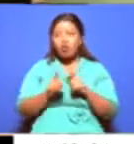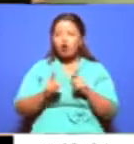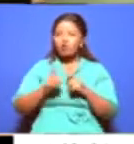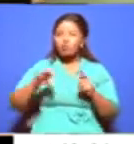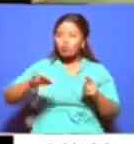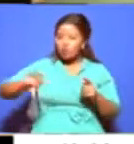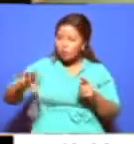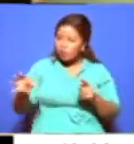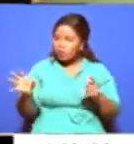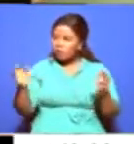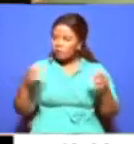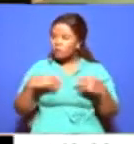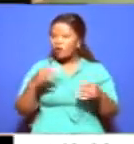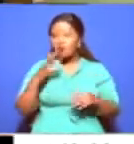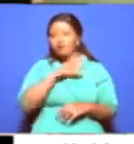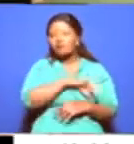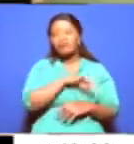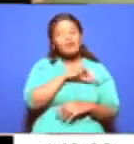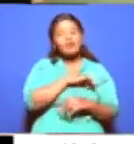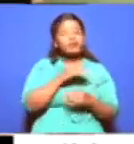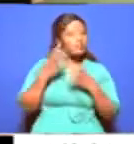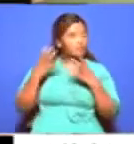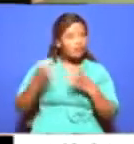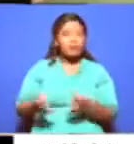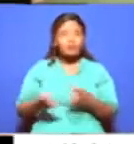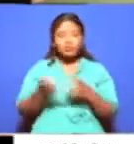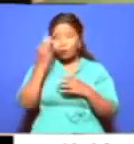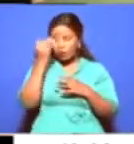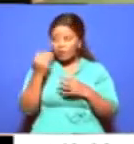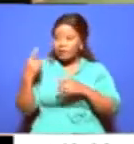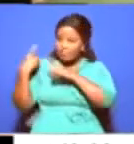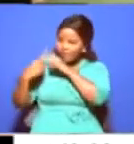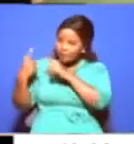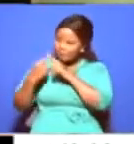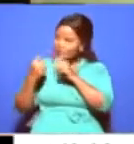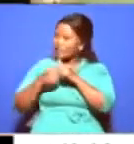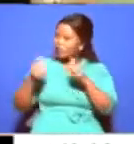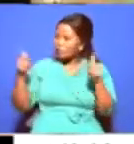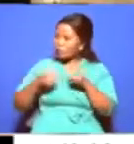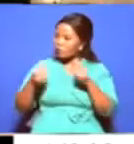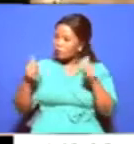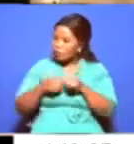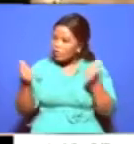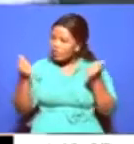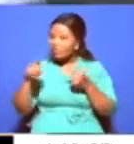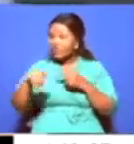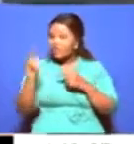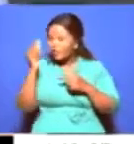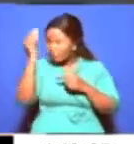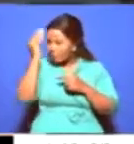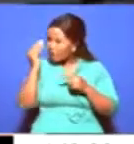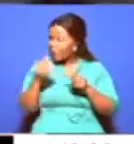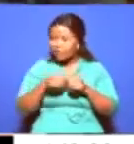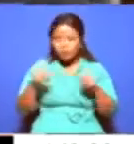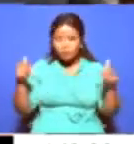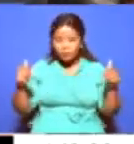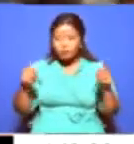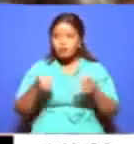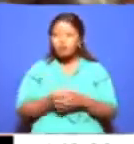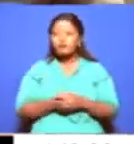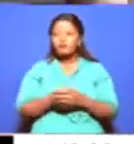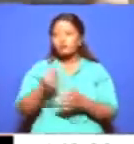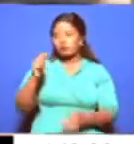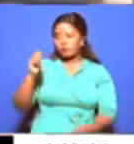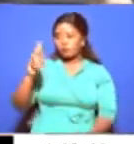itapata mafanikio kubwa sana kwa sababu tumeona ile experience yako naye na masomo yako na uwezo hiyo. Tugen Council of